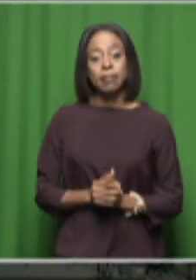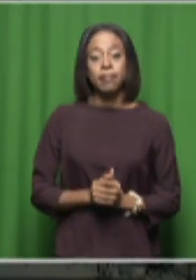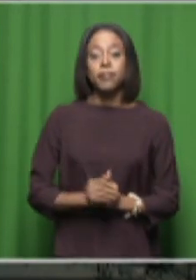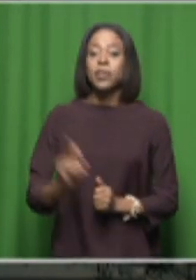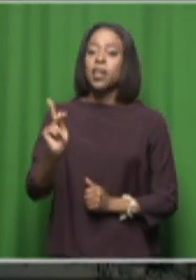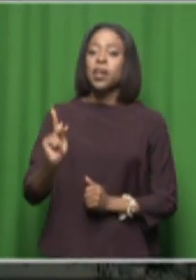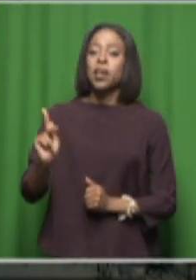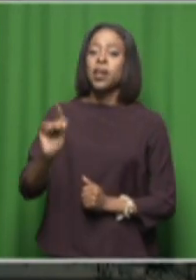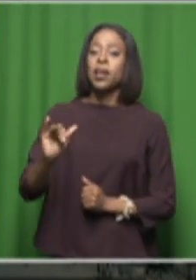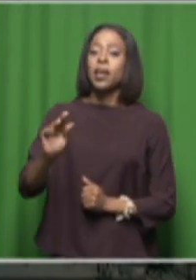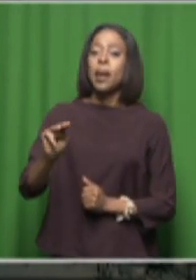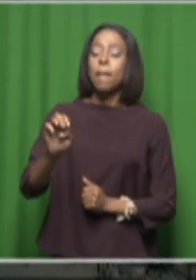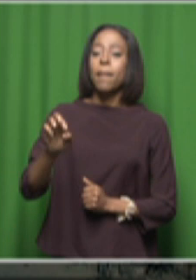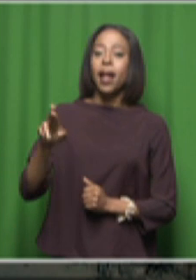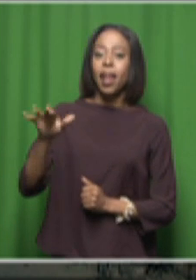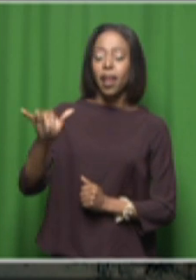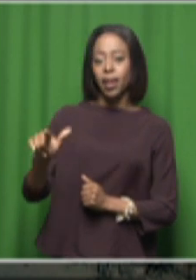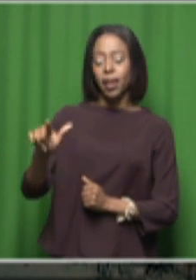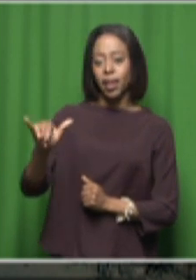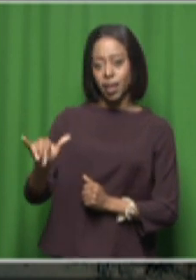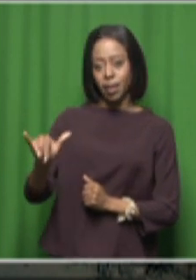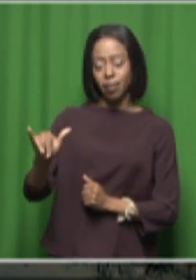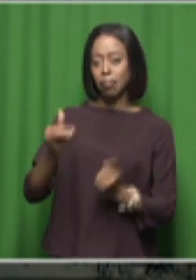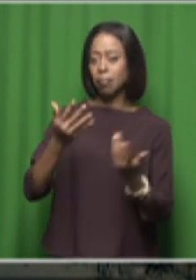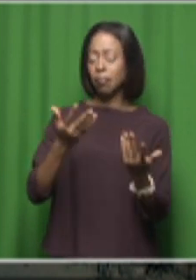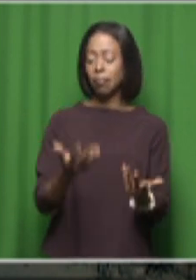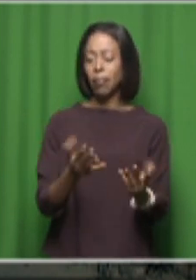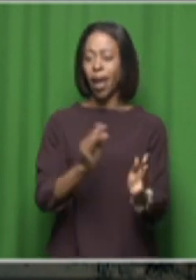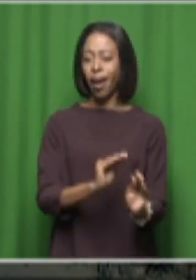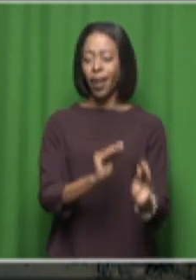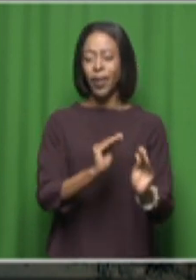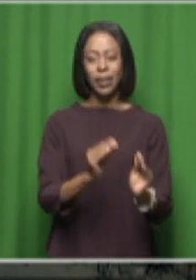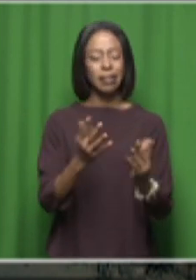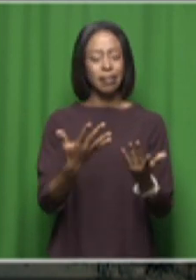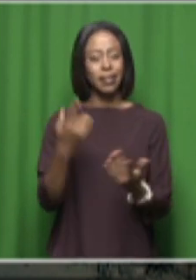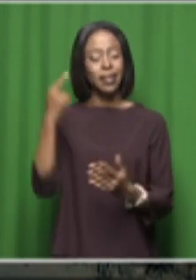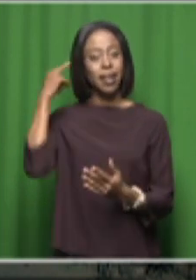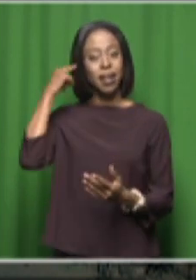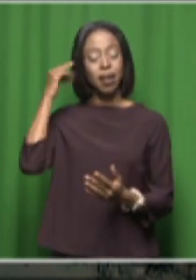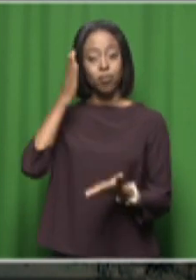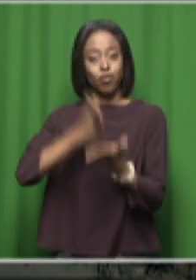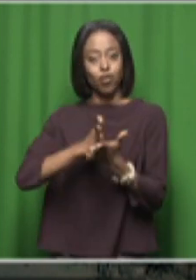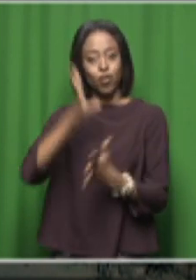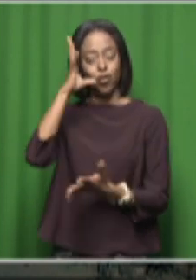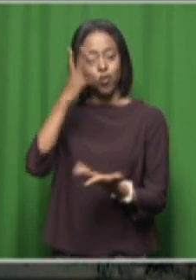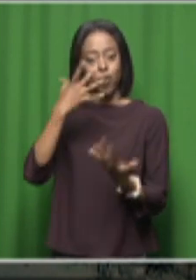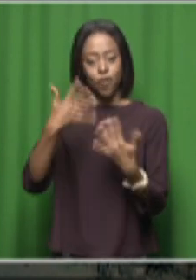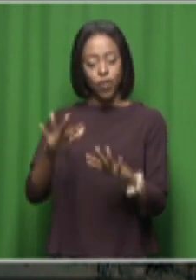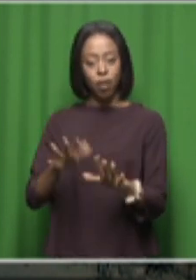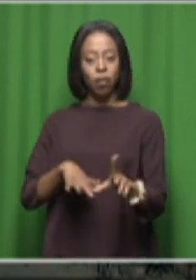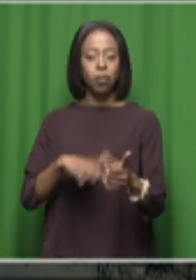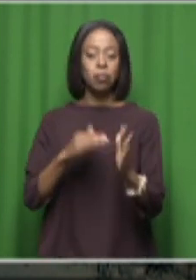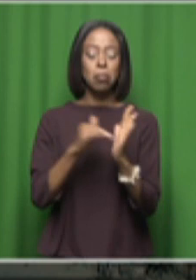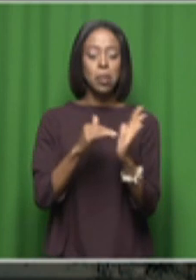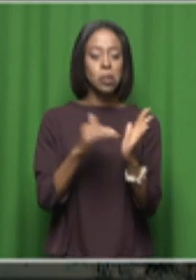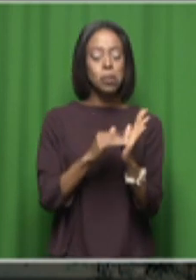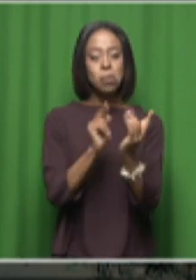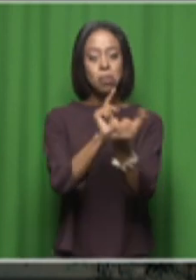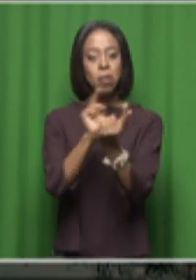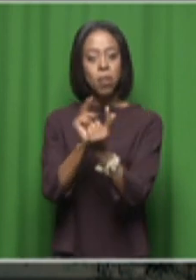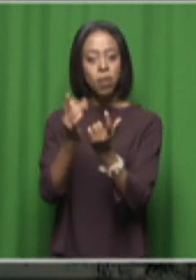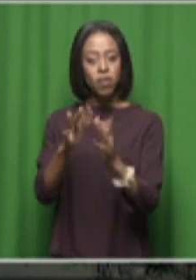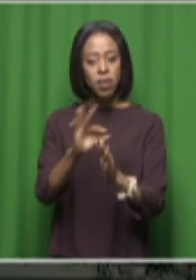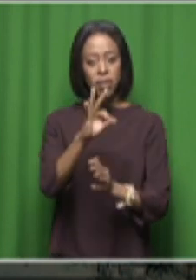as equal education is concerned, you, I imagine, would have tracked at least some of these metrics along